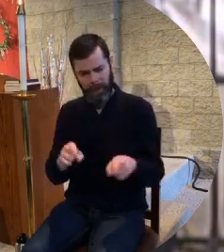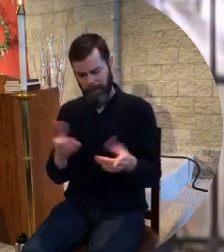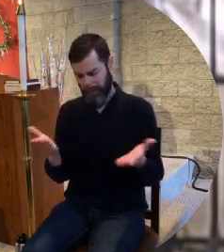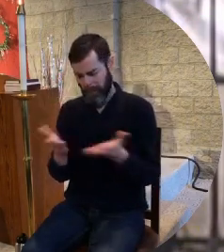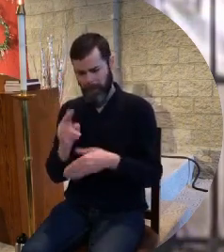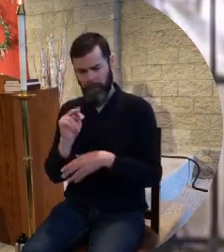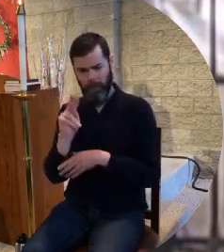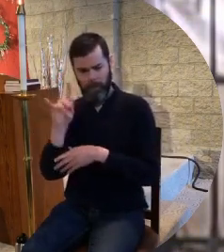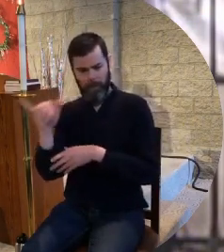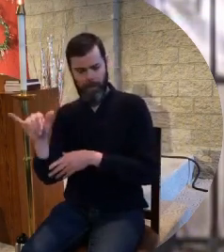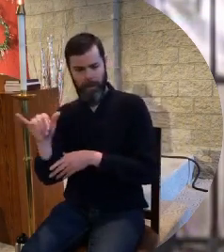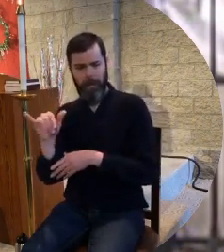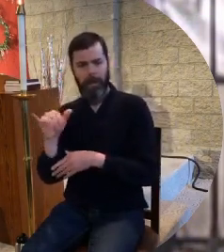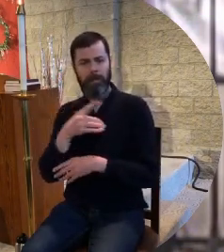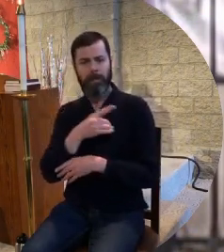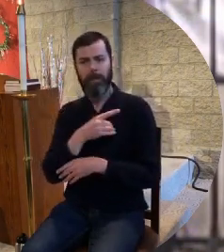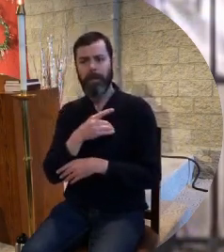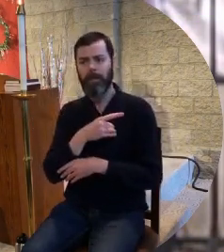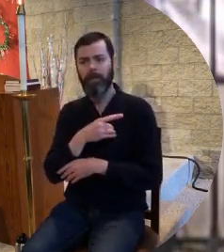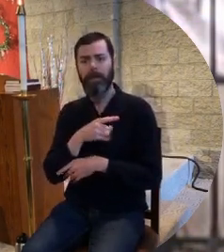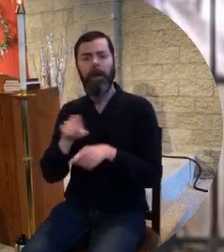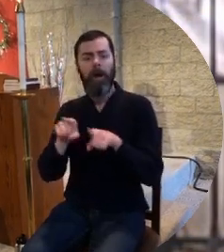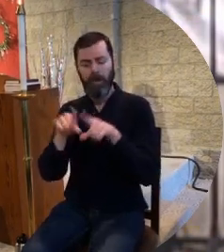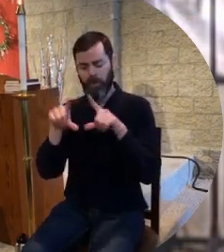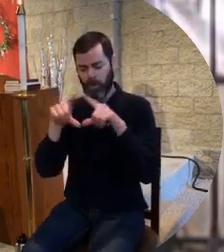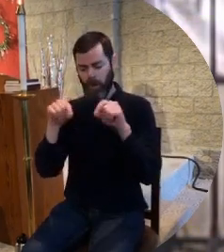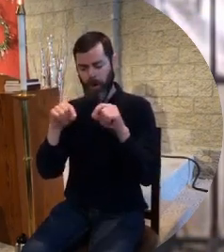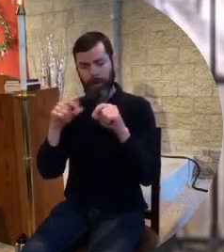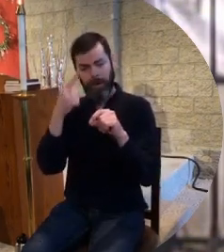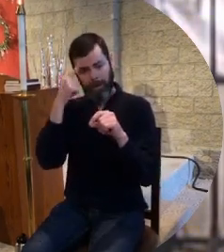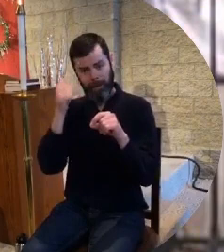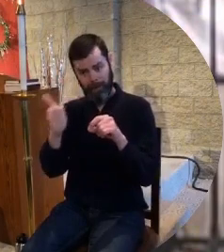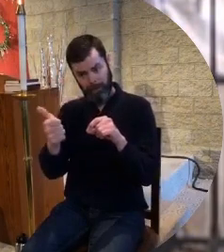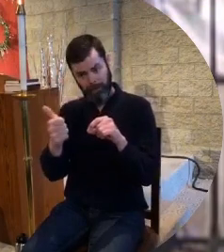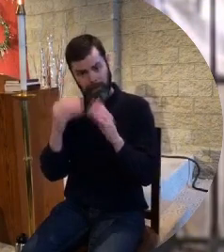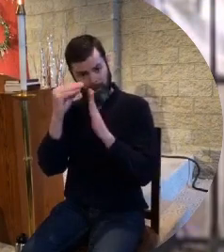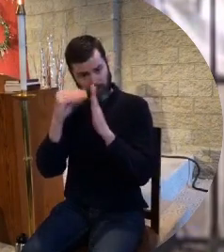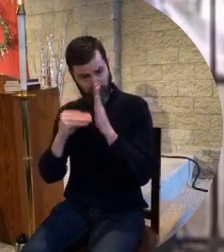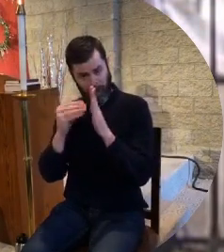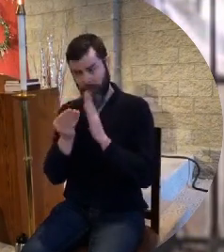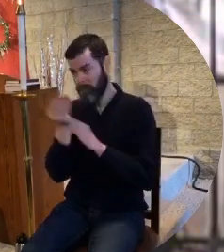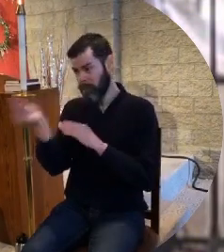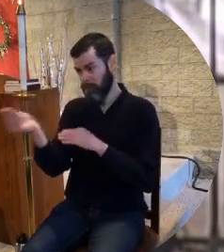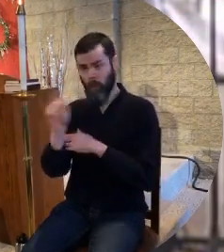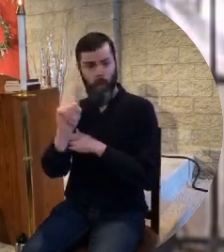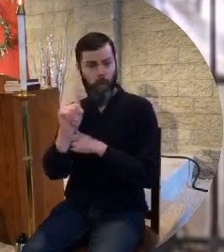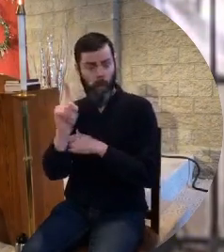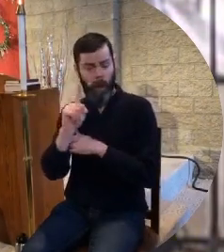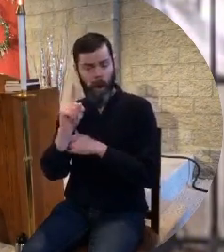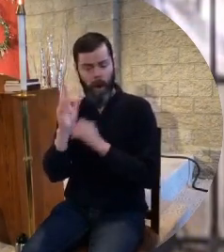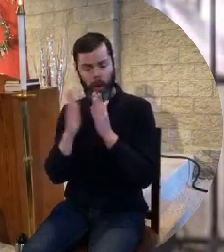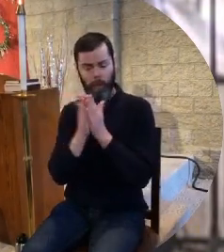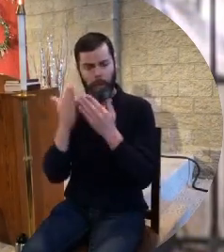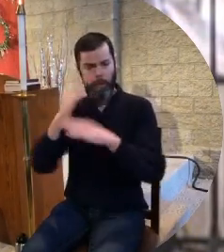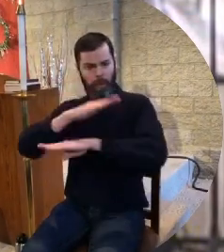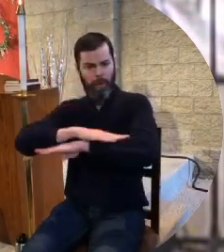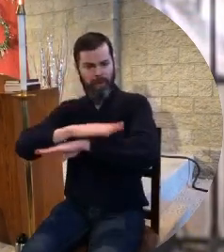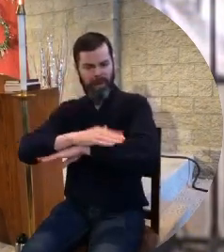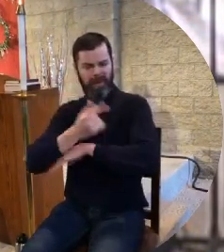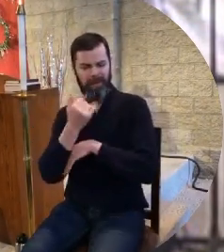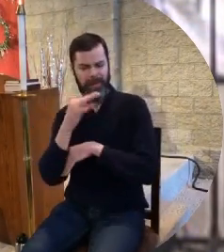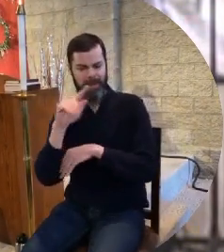Minneapolis. There's also a card if you choose to fill out any part of that card and turn that into our book desk. We have a gift for